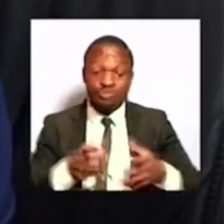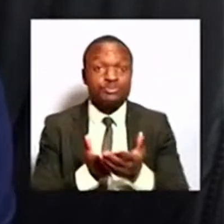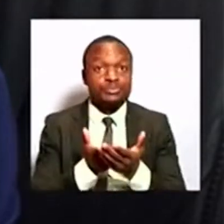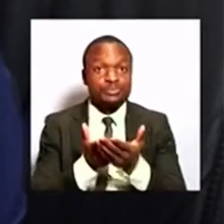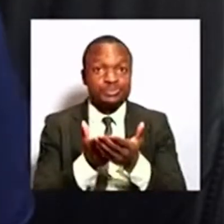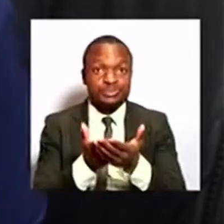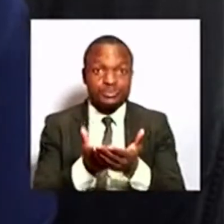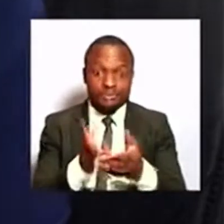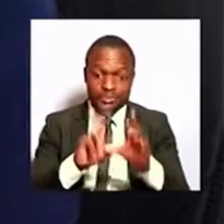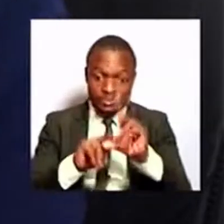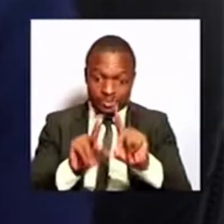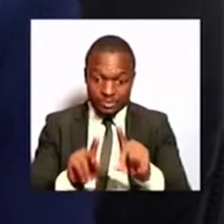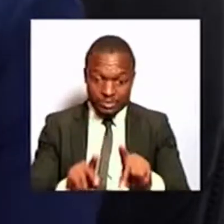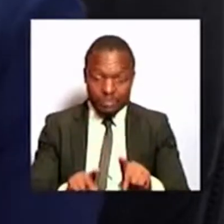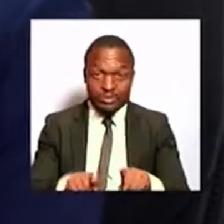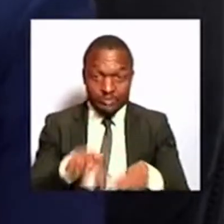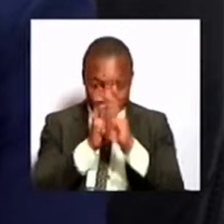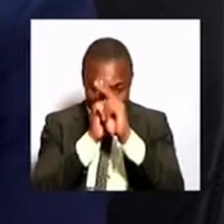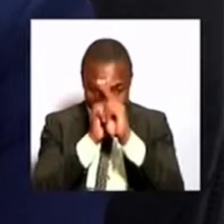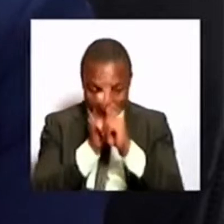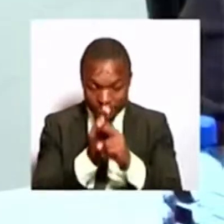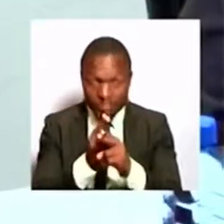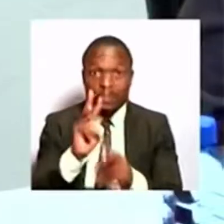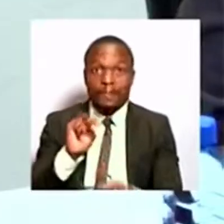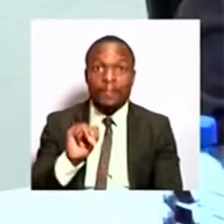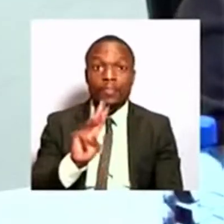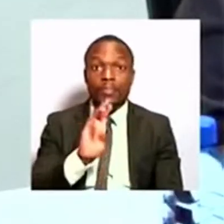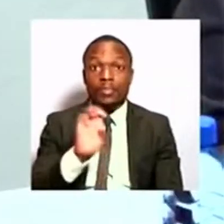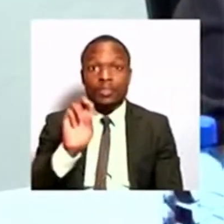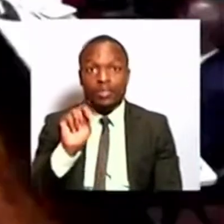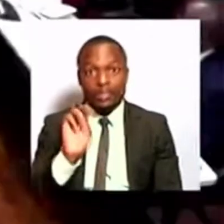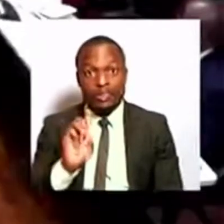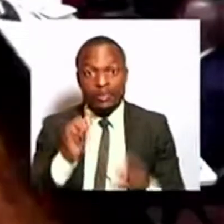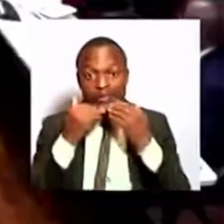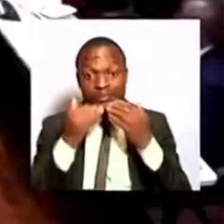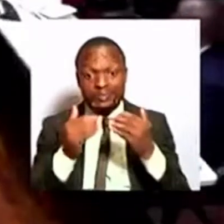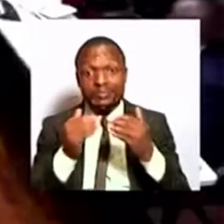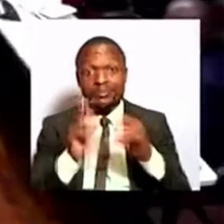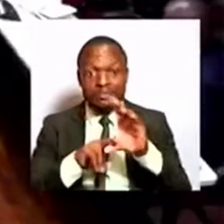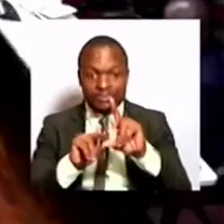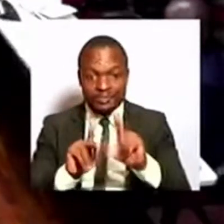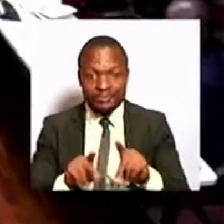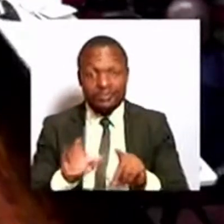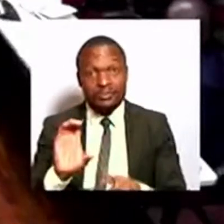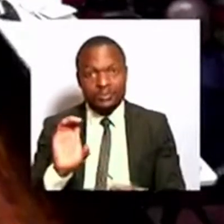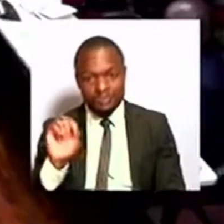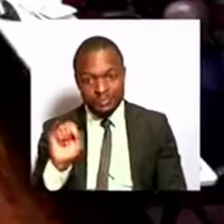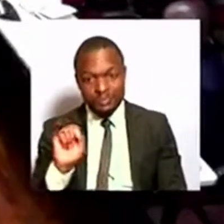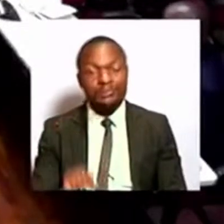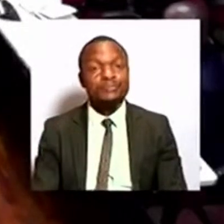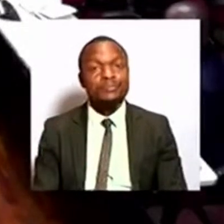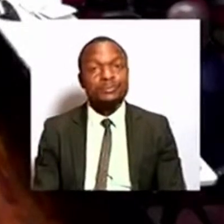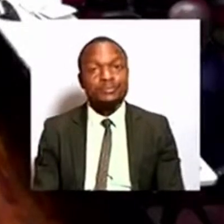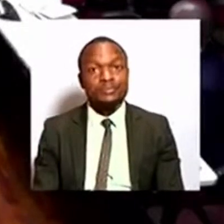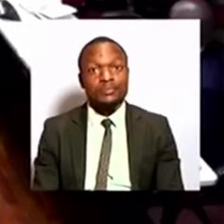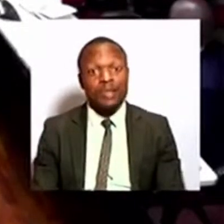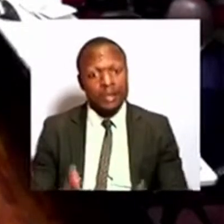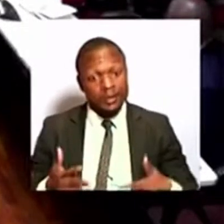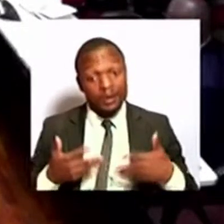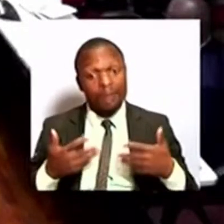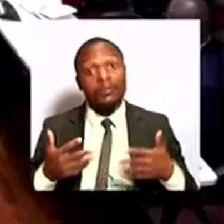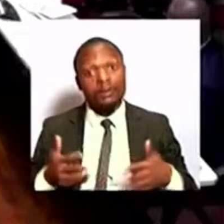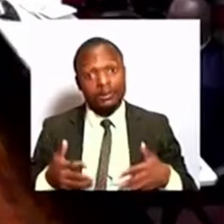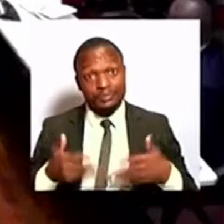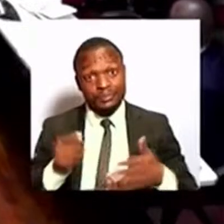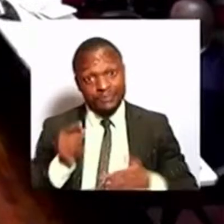Chair. Honorable Mwene. Thank you so much, Chair. Seriously, I'm happy that you